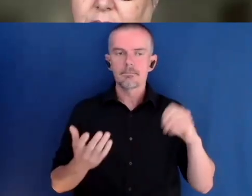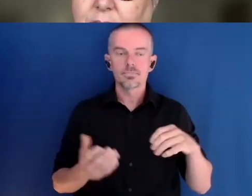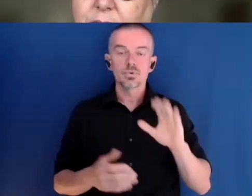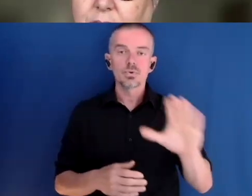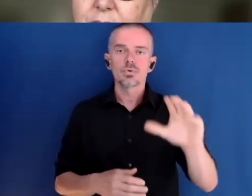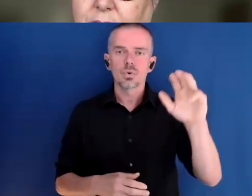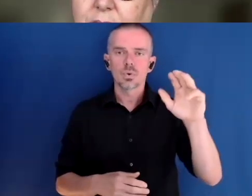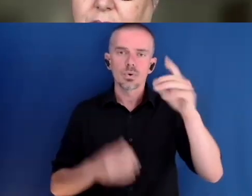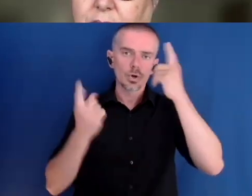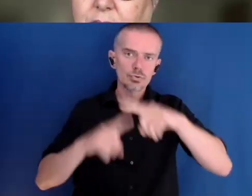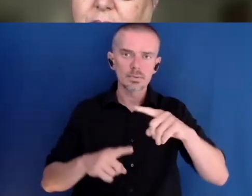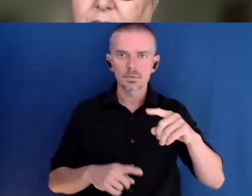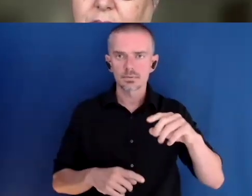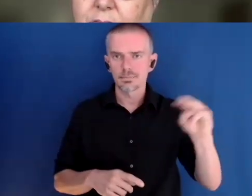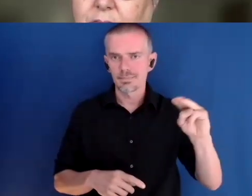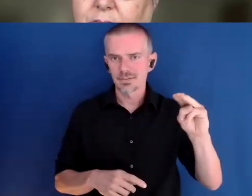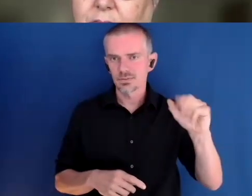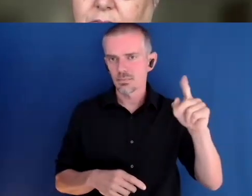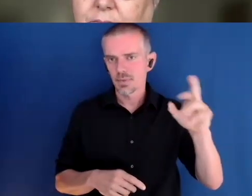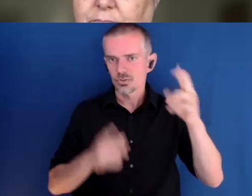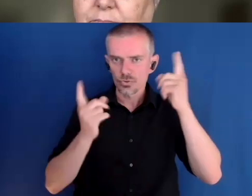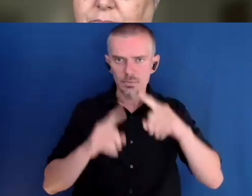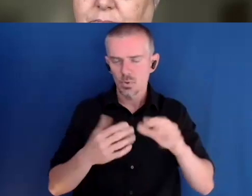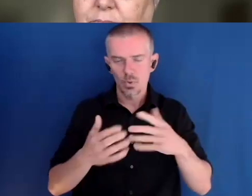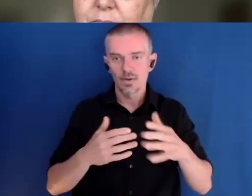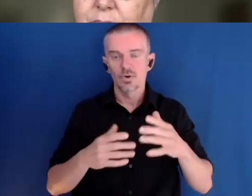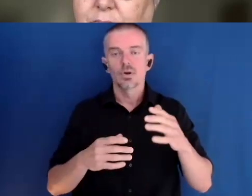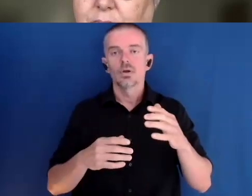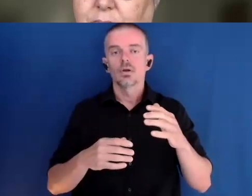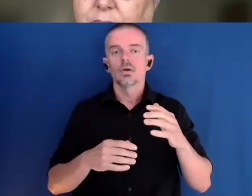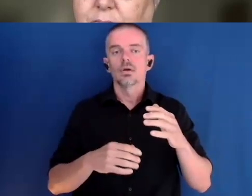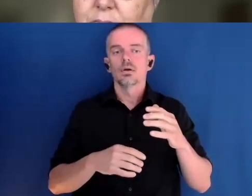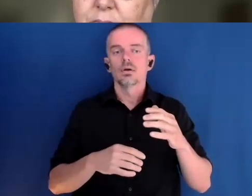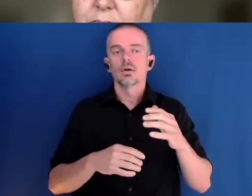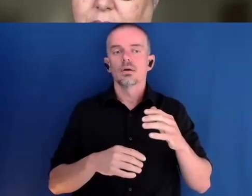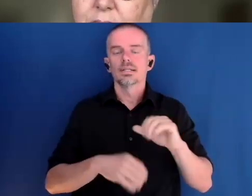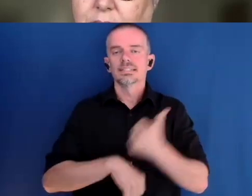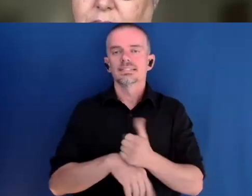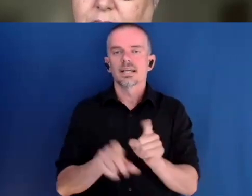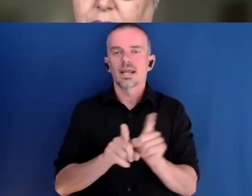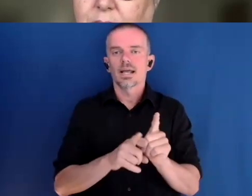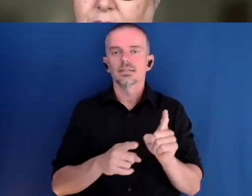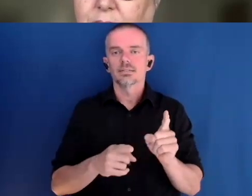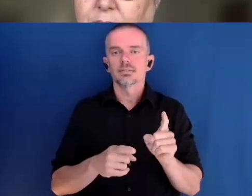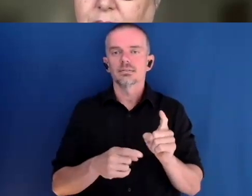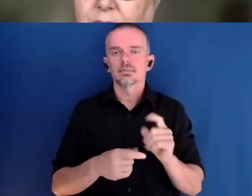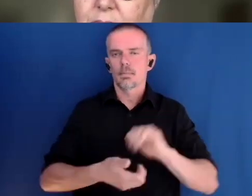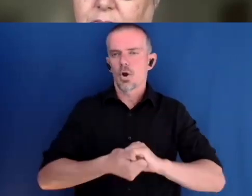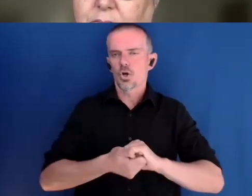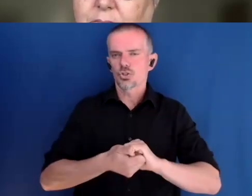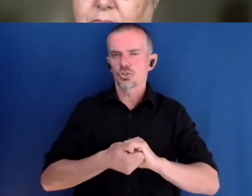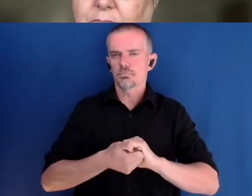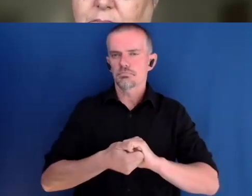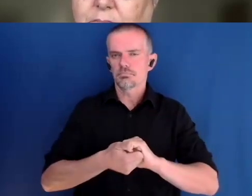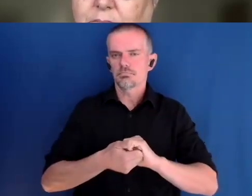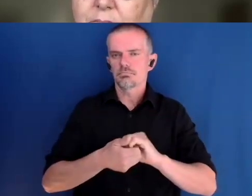agreement, standalone agreement, whatever, is framed around the partnership scale, maybe you're the only party to that agreement, but the work of